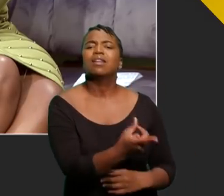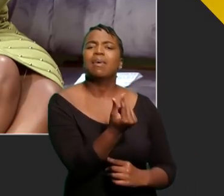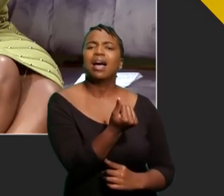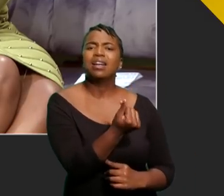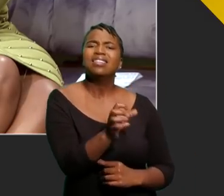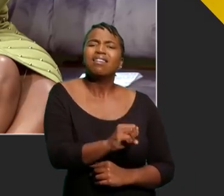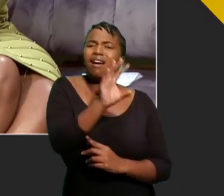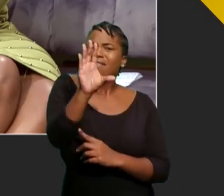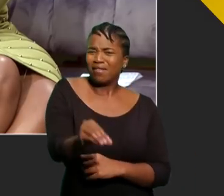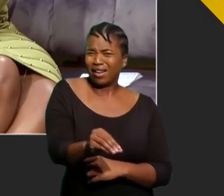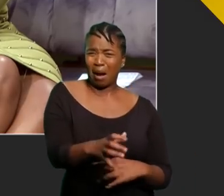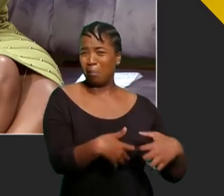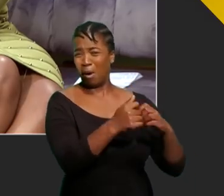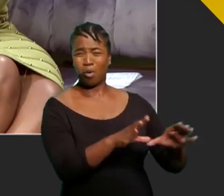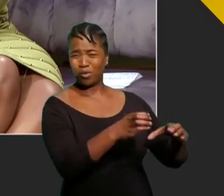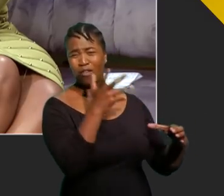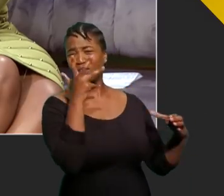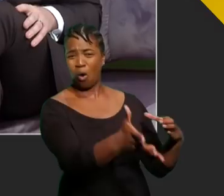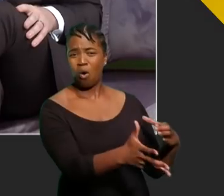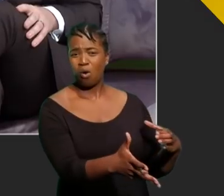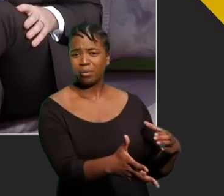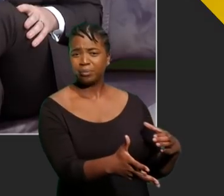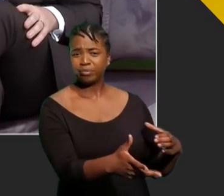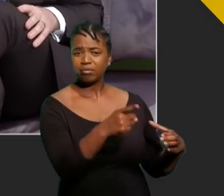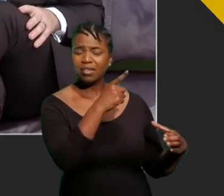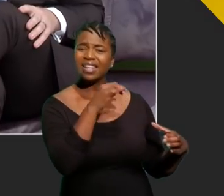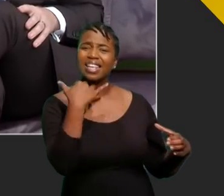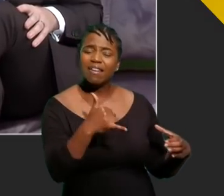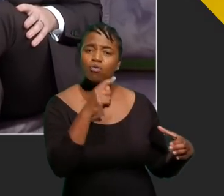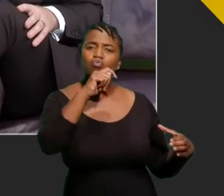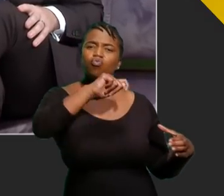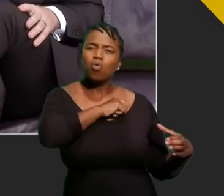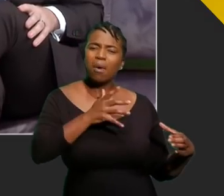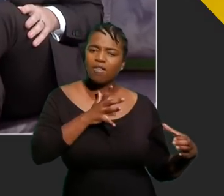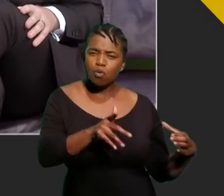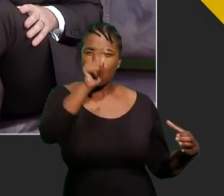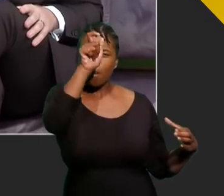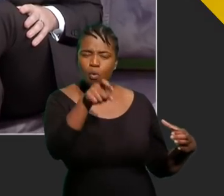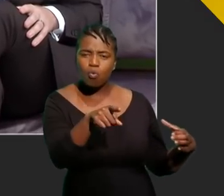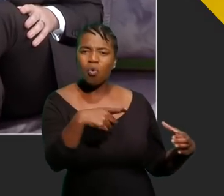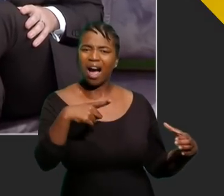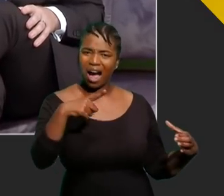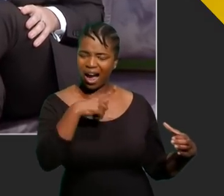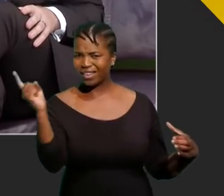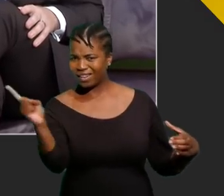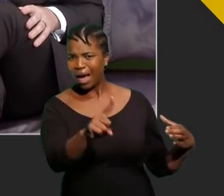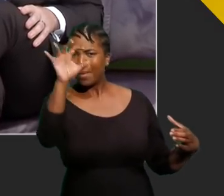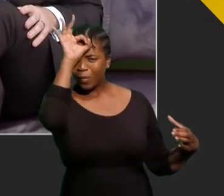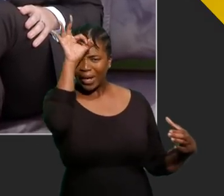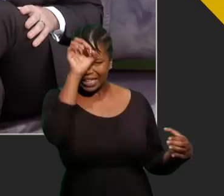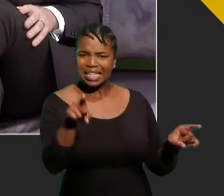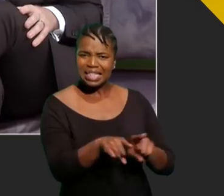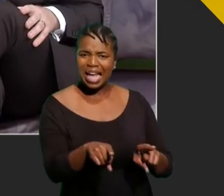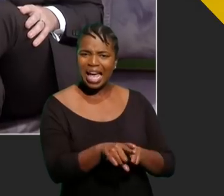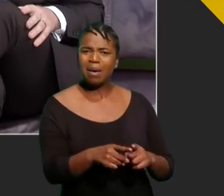Africa inesikhathi sokwenza i-commission. Bekufanele mahambe befuna ukuthenya umuntu, bethumela amaseshi njengoba kwavele